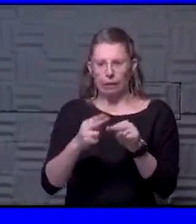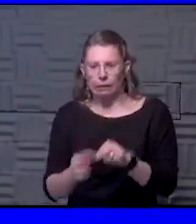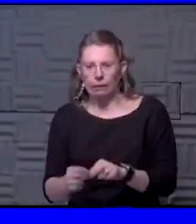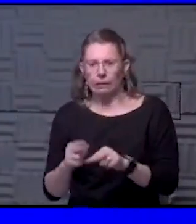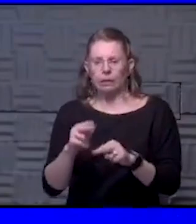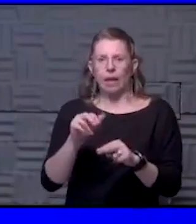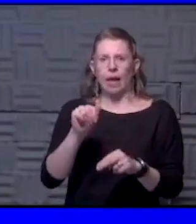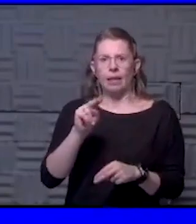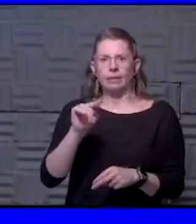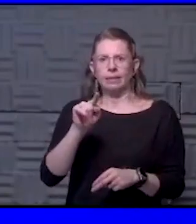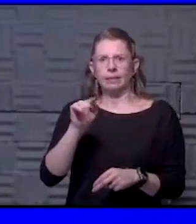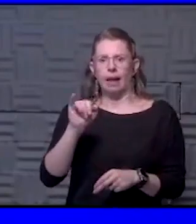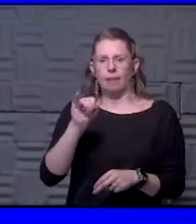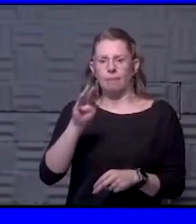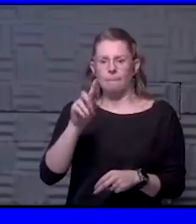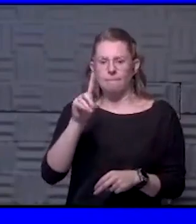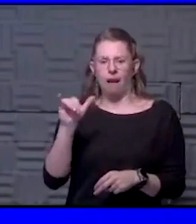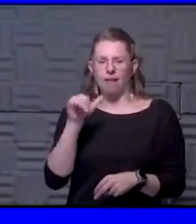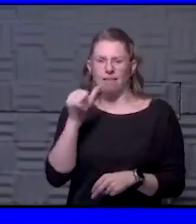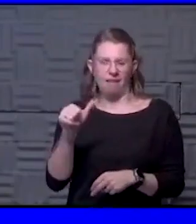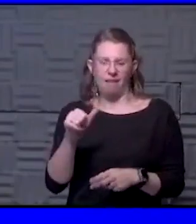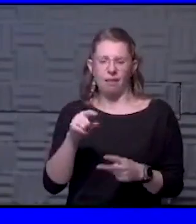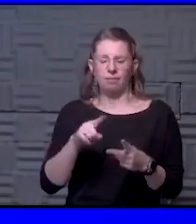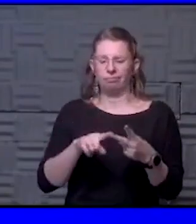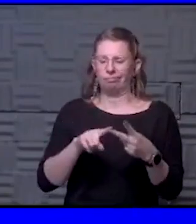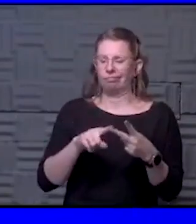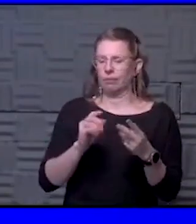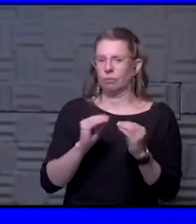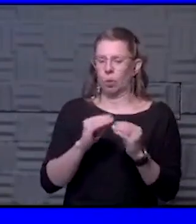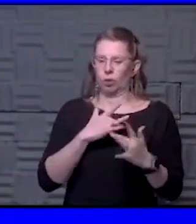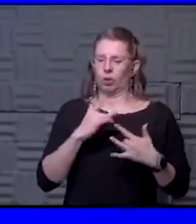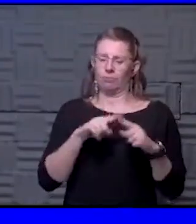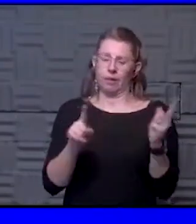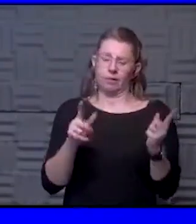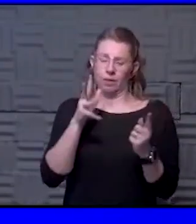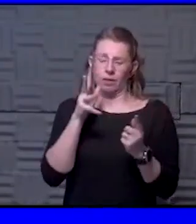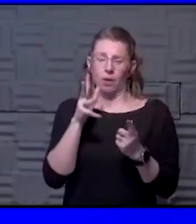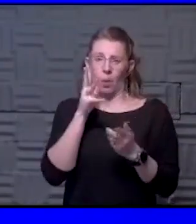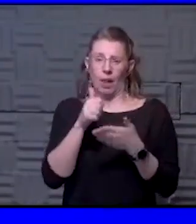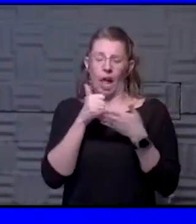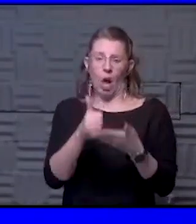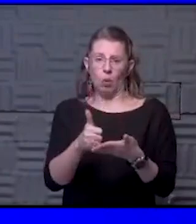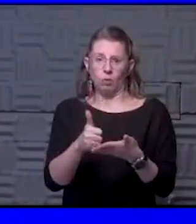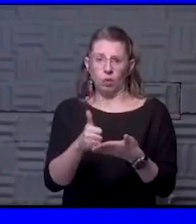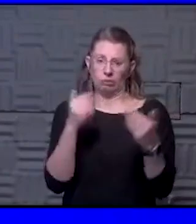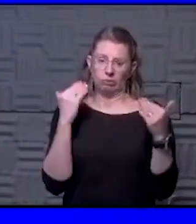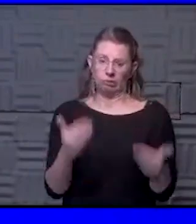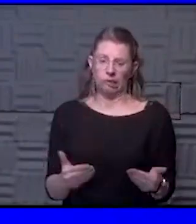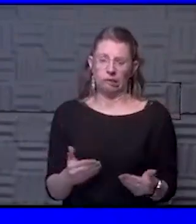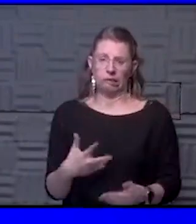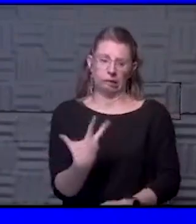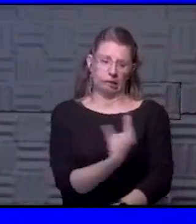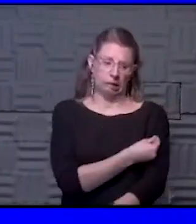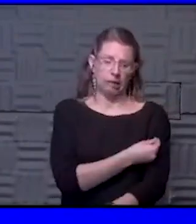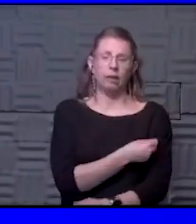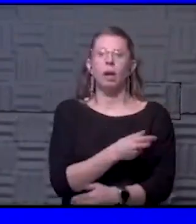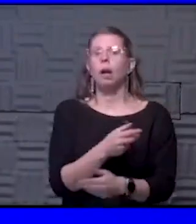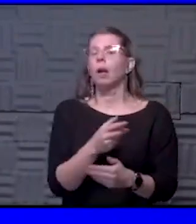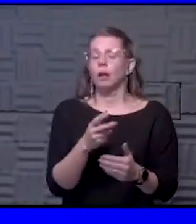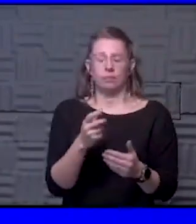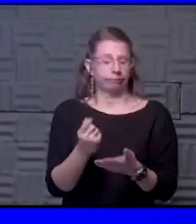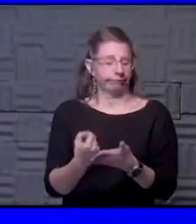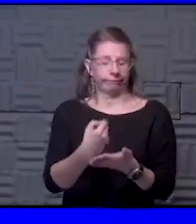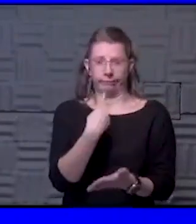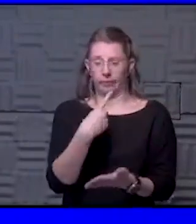fine. It's just a matter of, is it going to help you to get the shot? Then you should do it, because that's a lot more important than